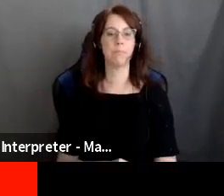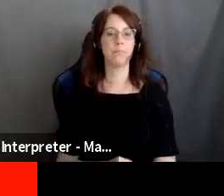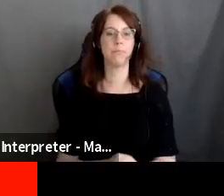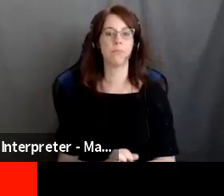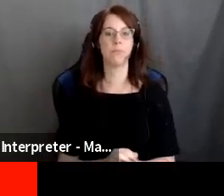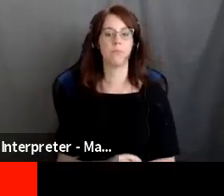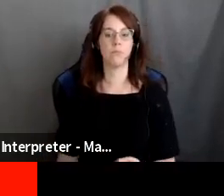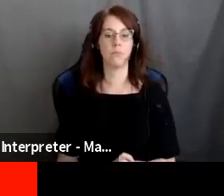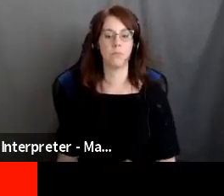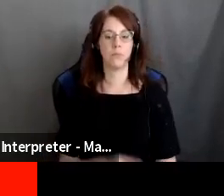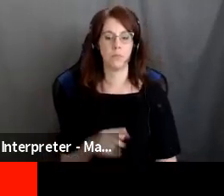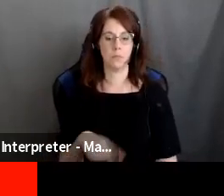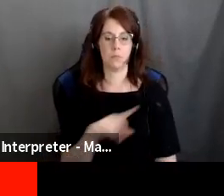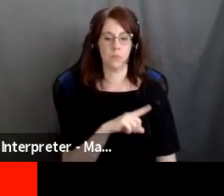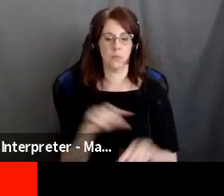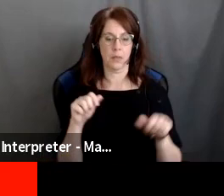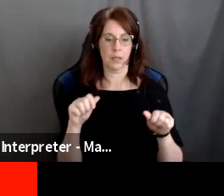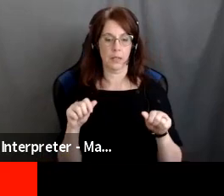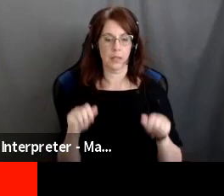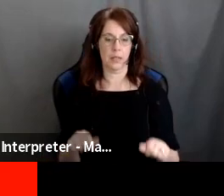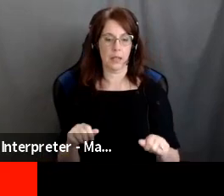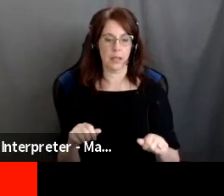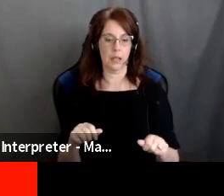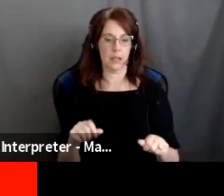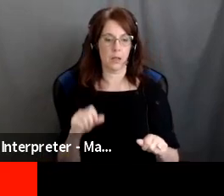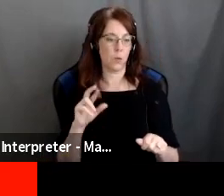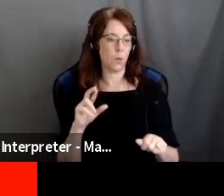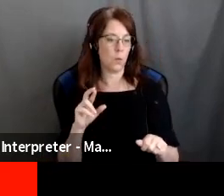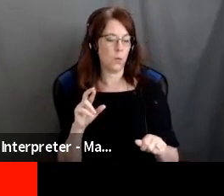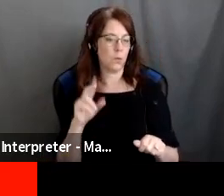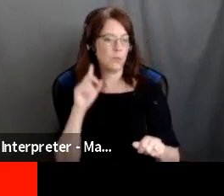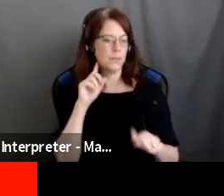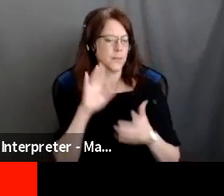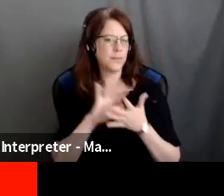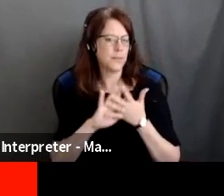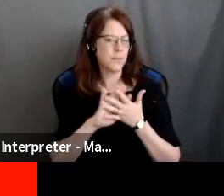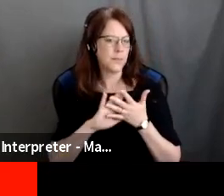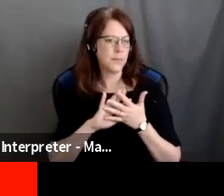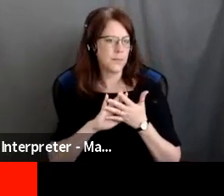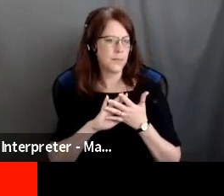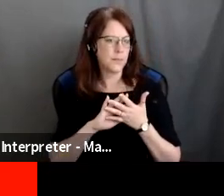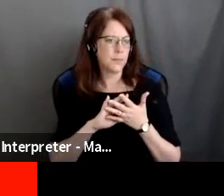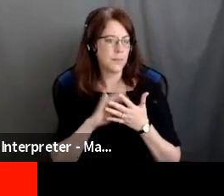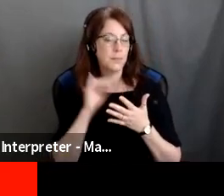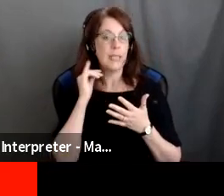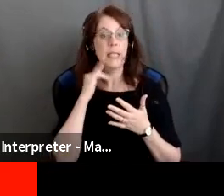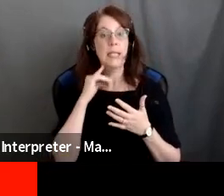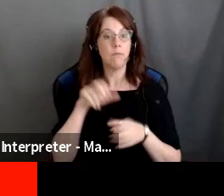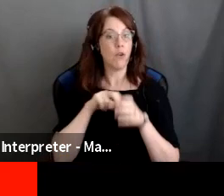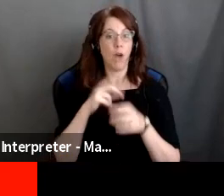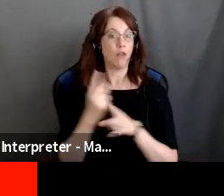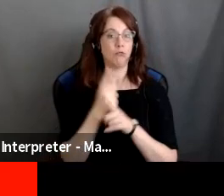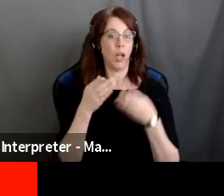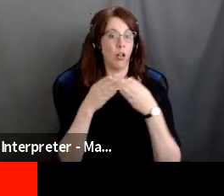They can, or if they're taking just the regular public